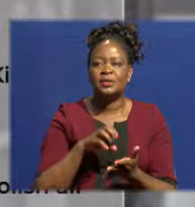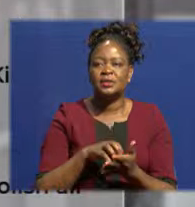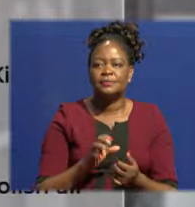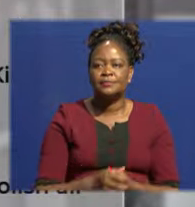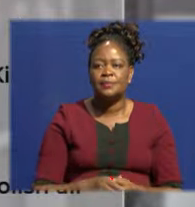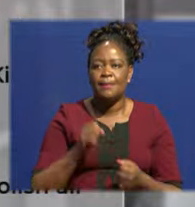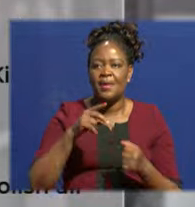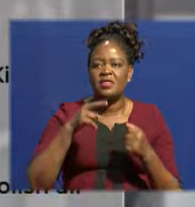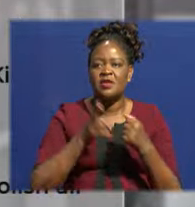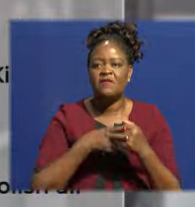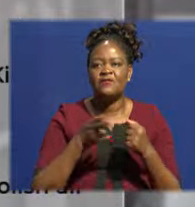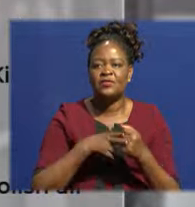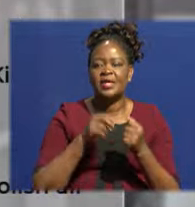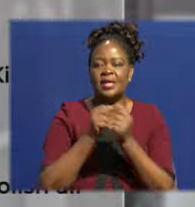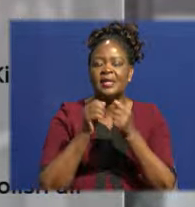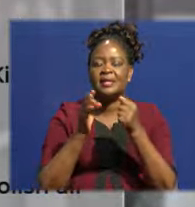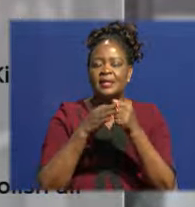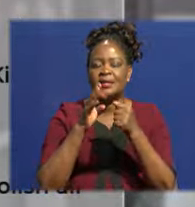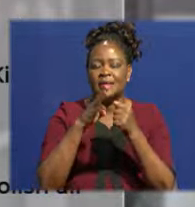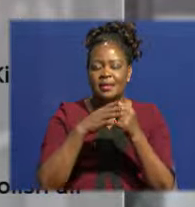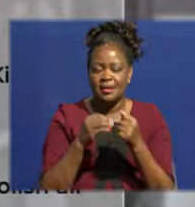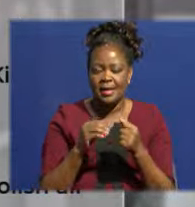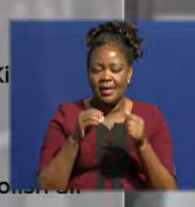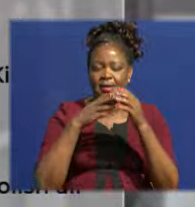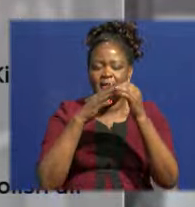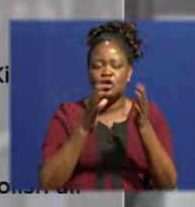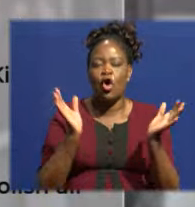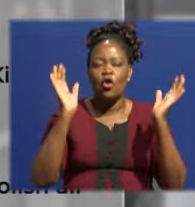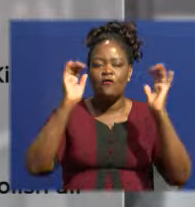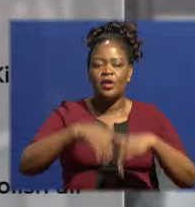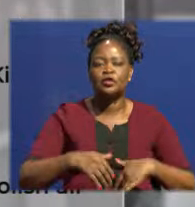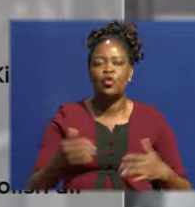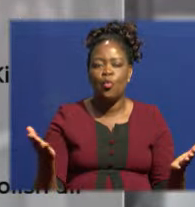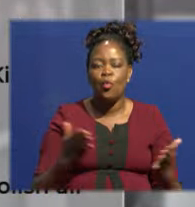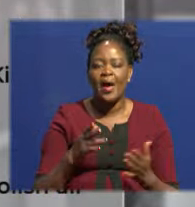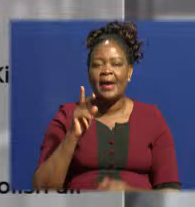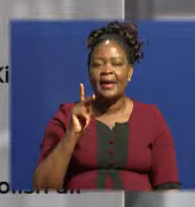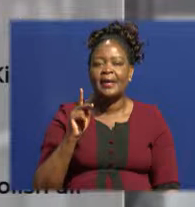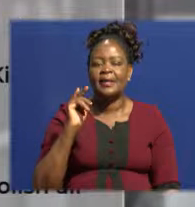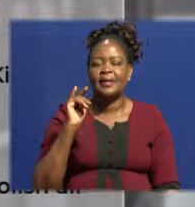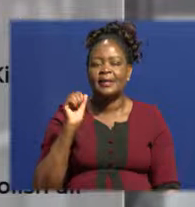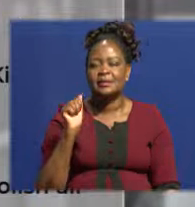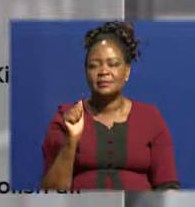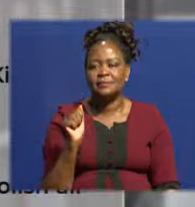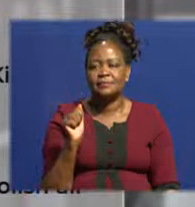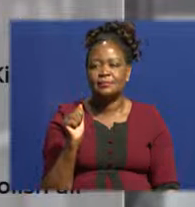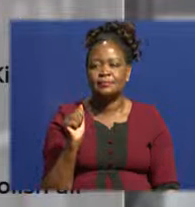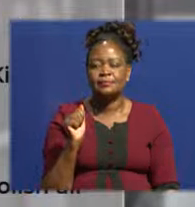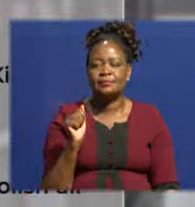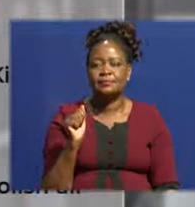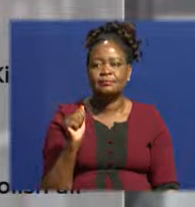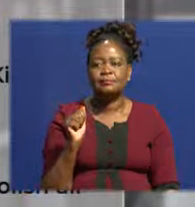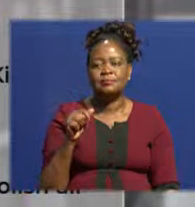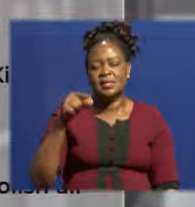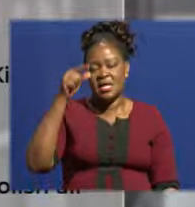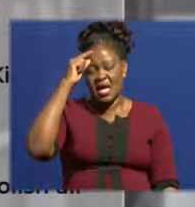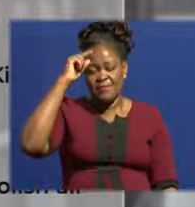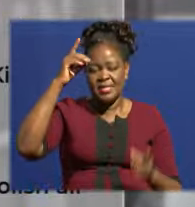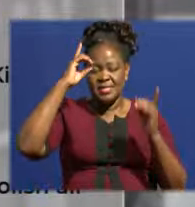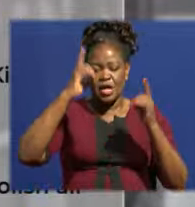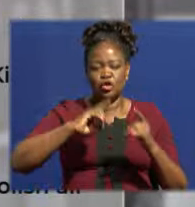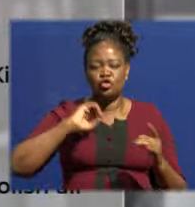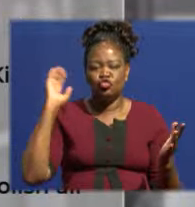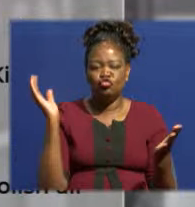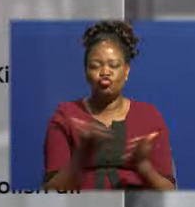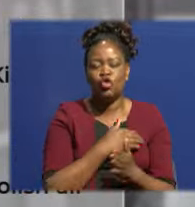July 1980, at a leaders' conference at the Kenya Institute of Administration, the government decided to abolish